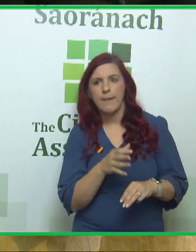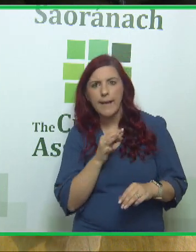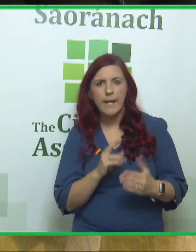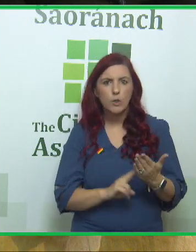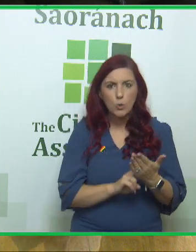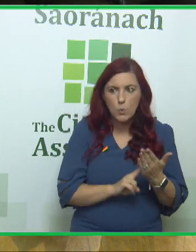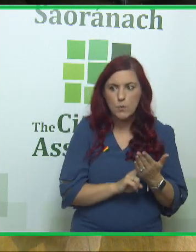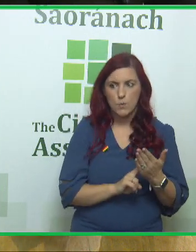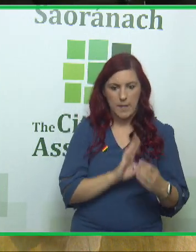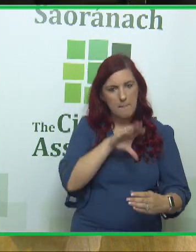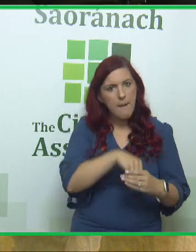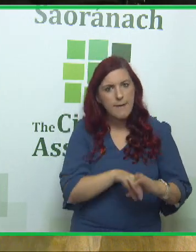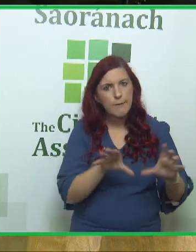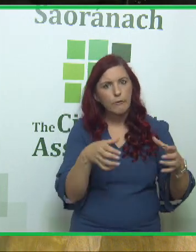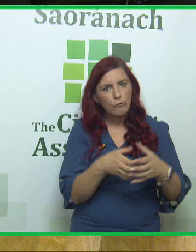contact with other people